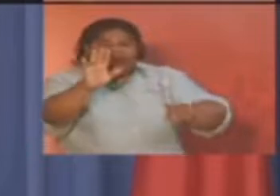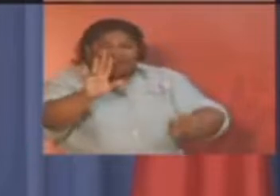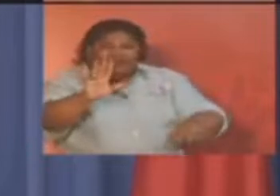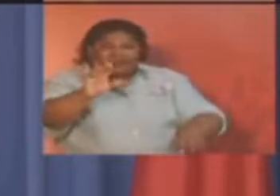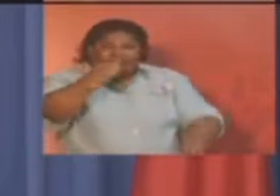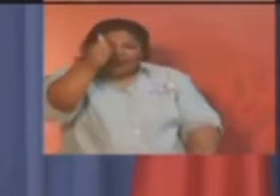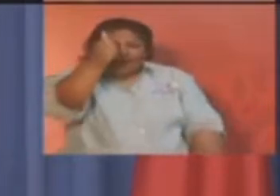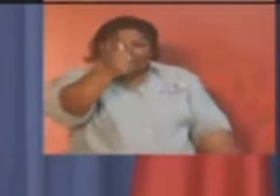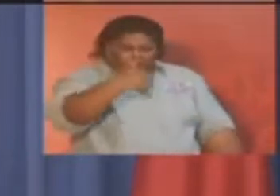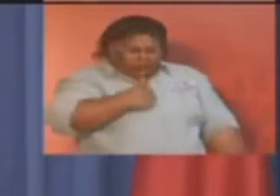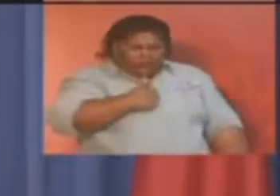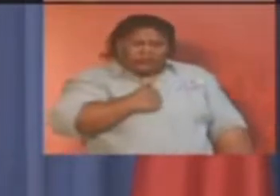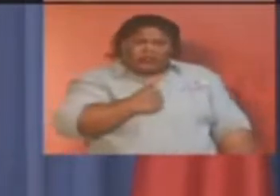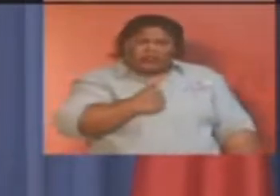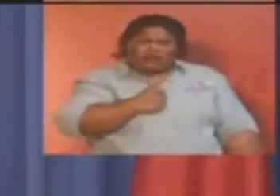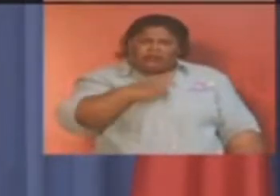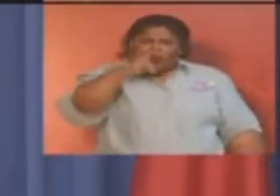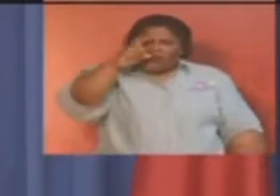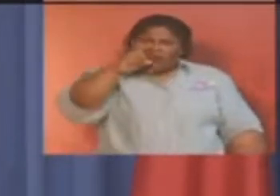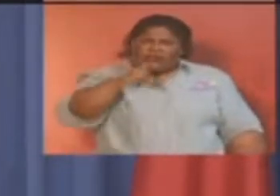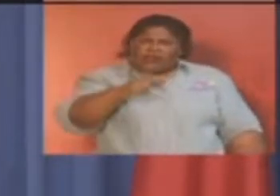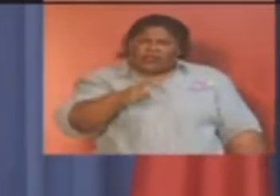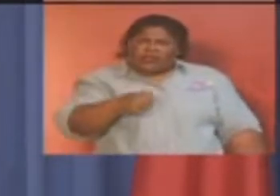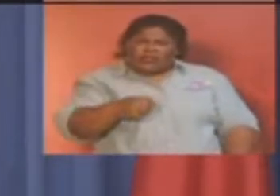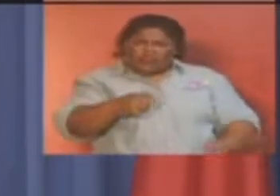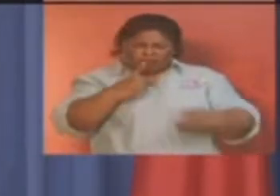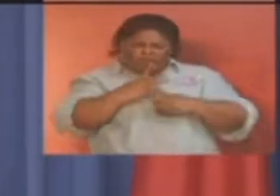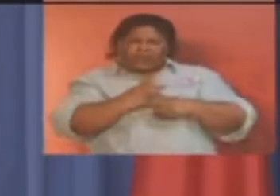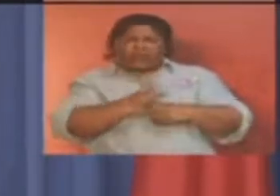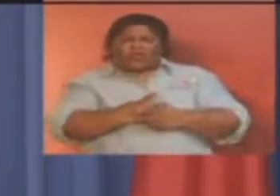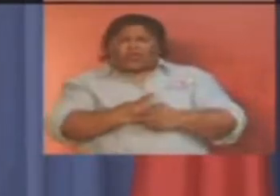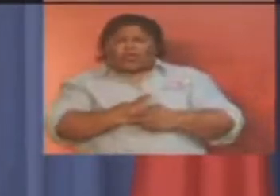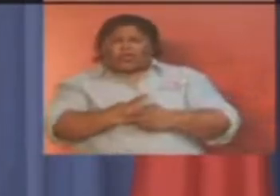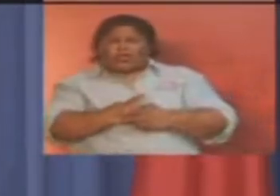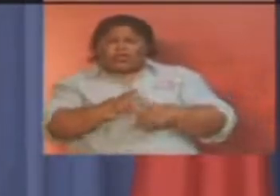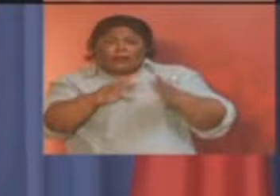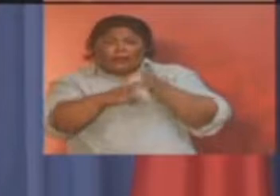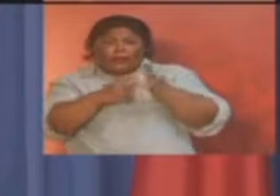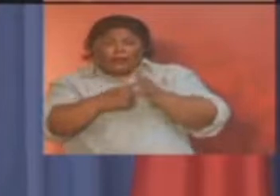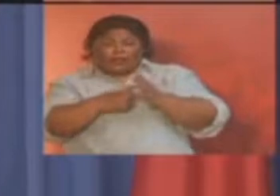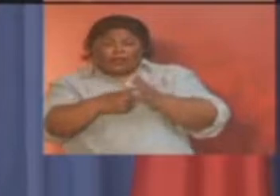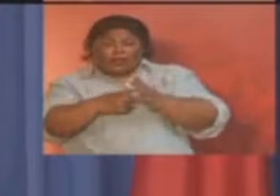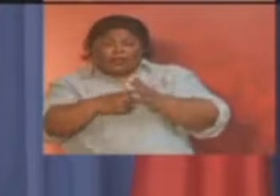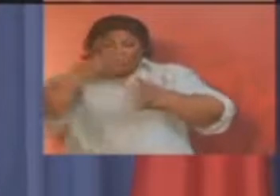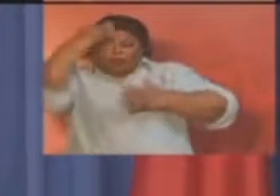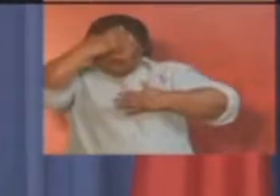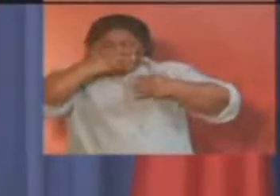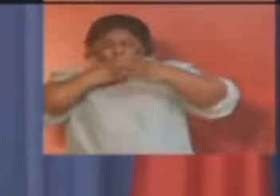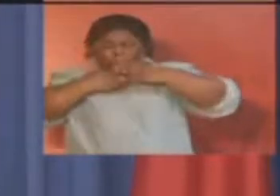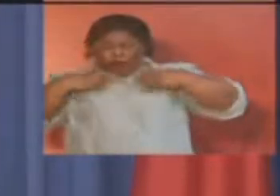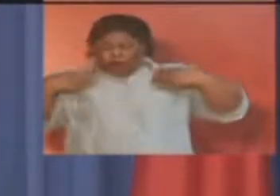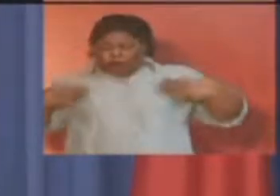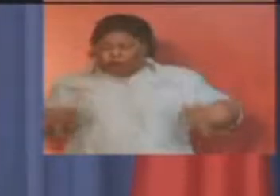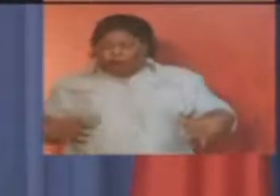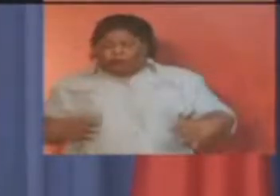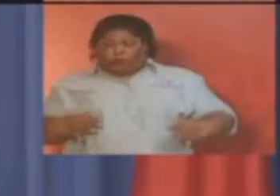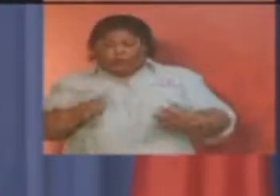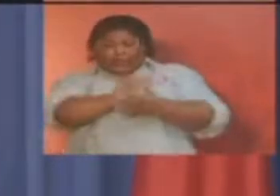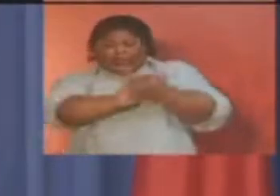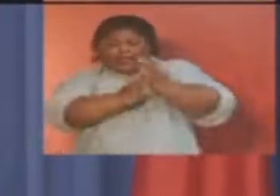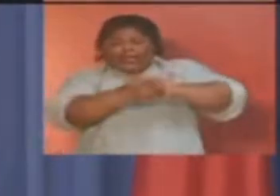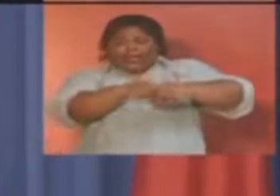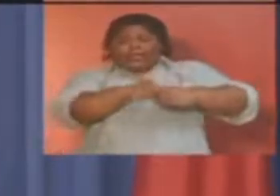tomorrow. And it means that the sanitizing processes that we have to go through for each patient impacts